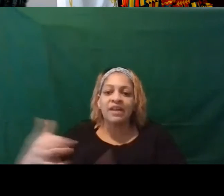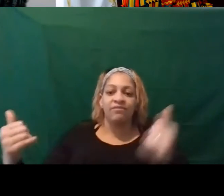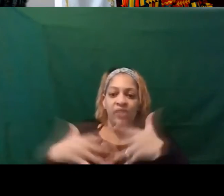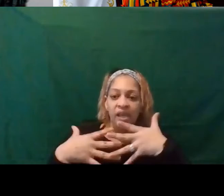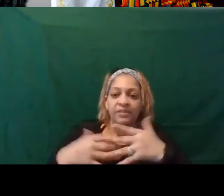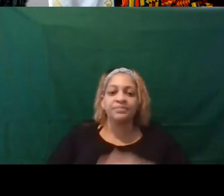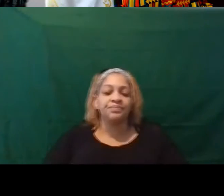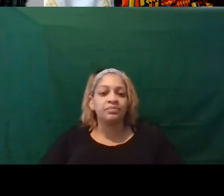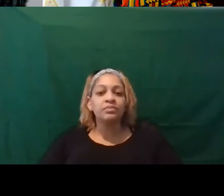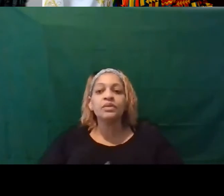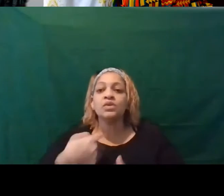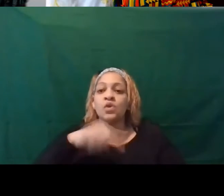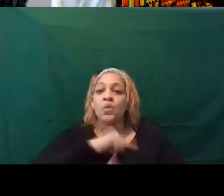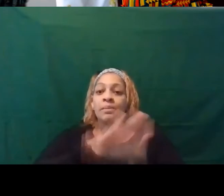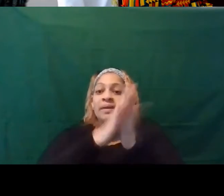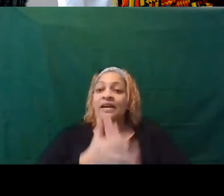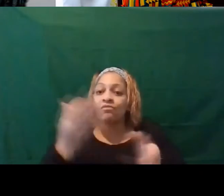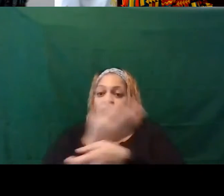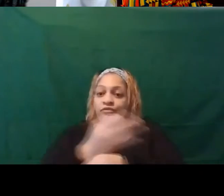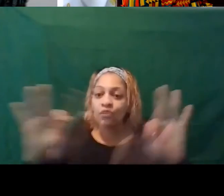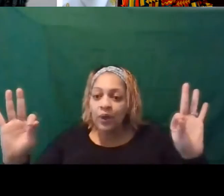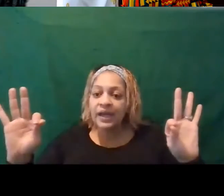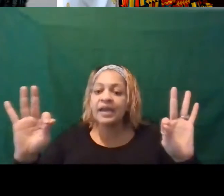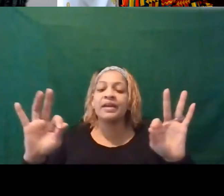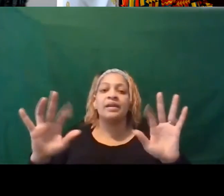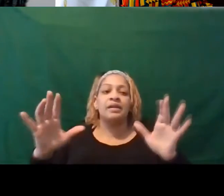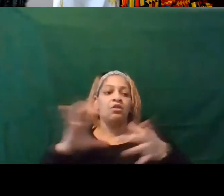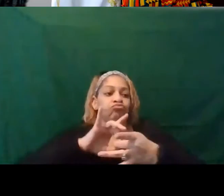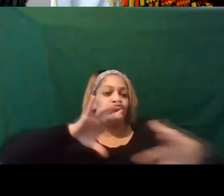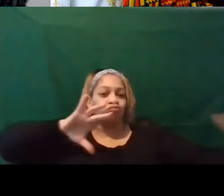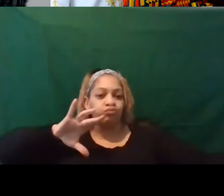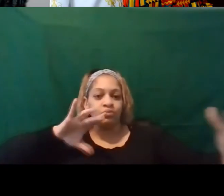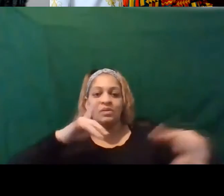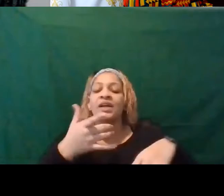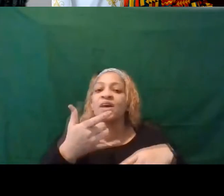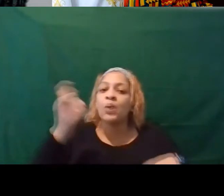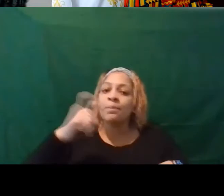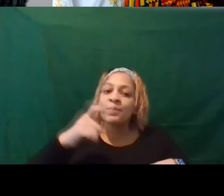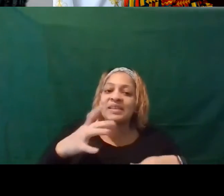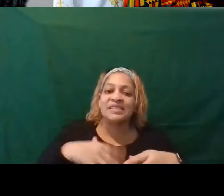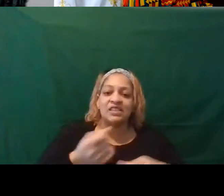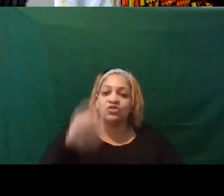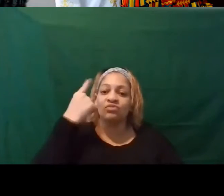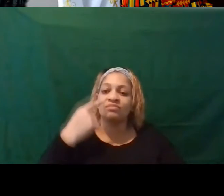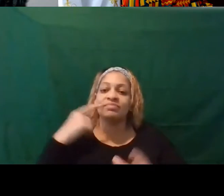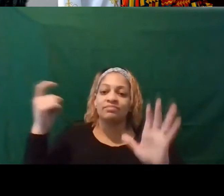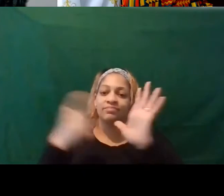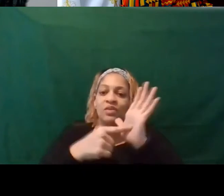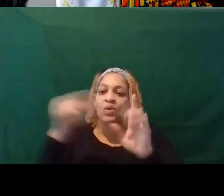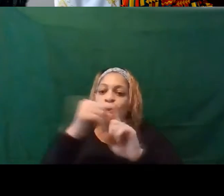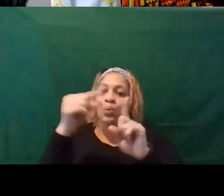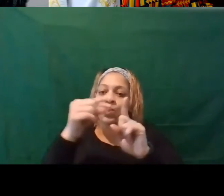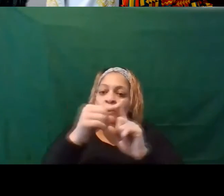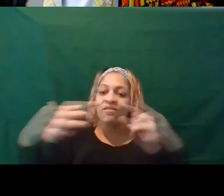going to be free, then we have to get to the part of, well, let's reconcile what fear is. What does fear